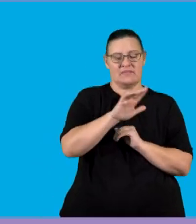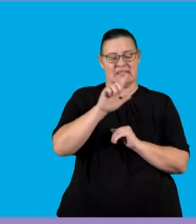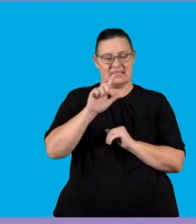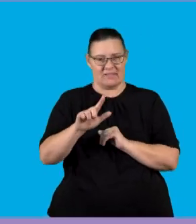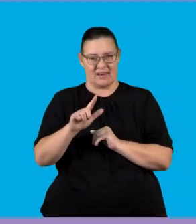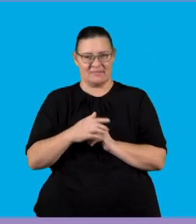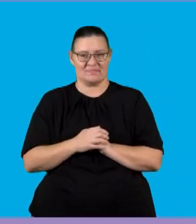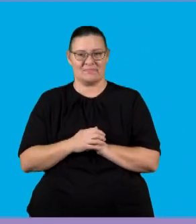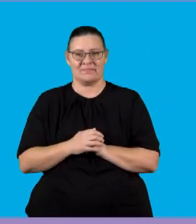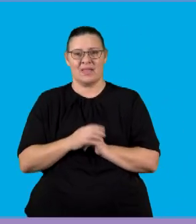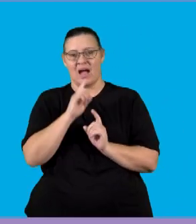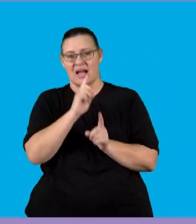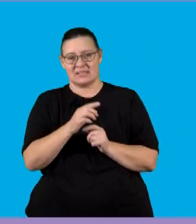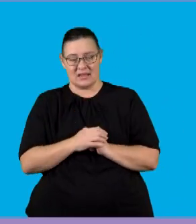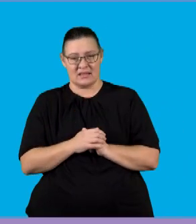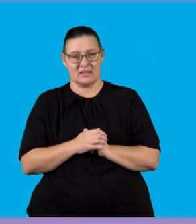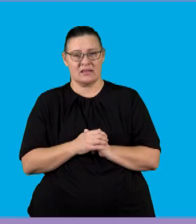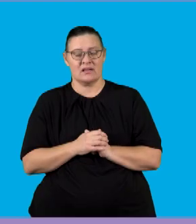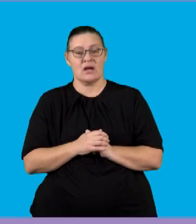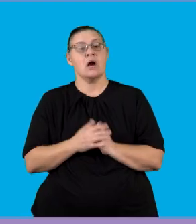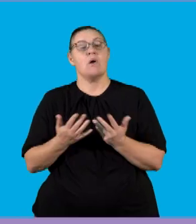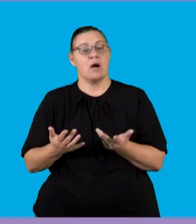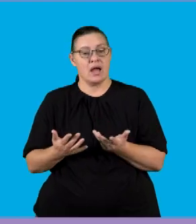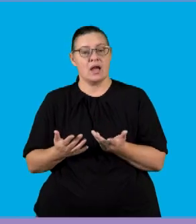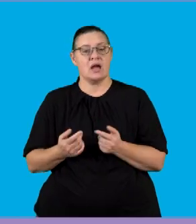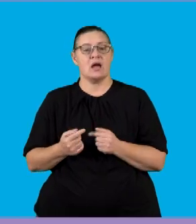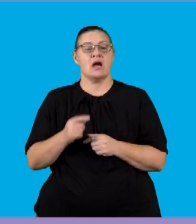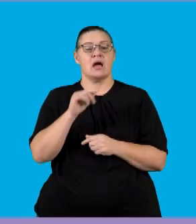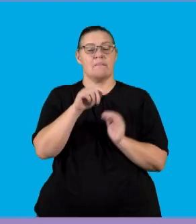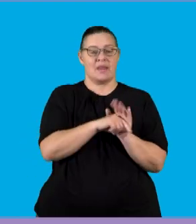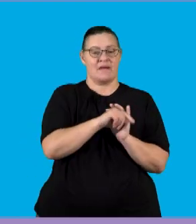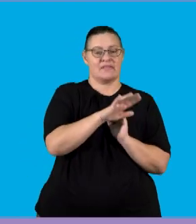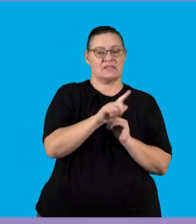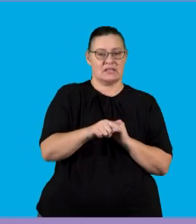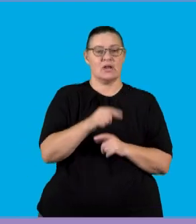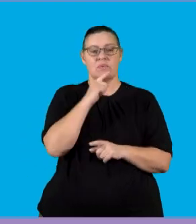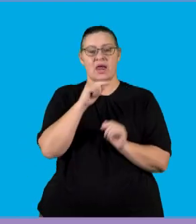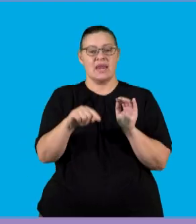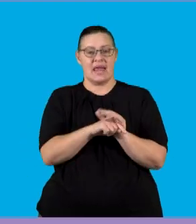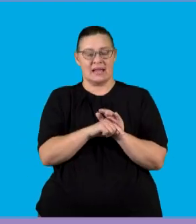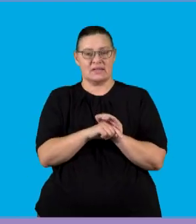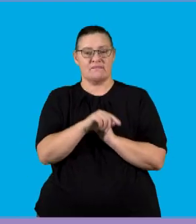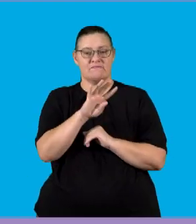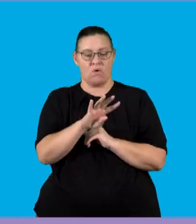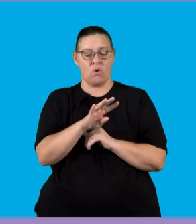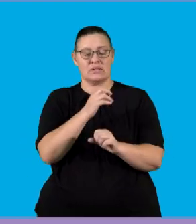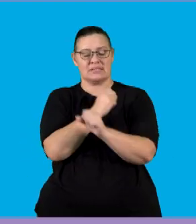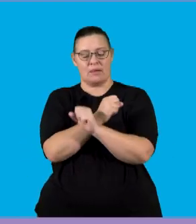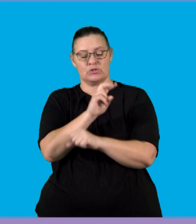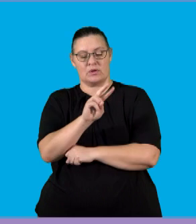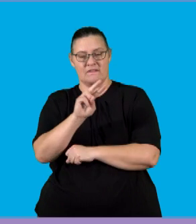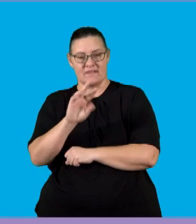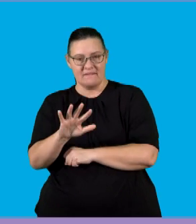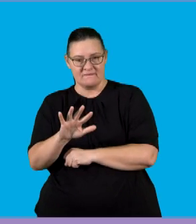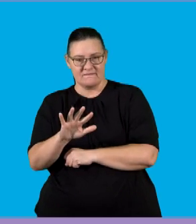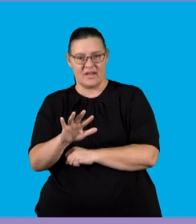25th term. So that is going to be now our -4 multiplied by our 25, and